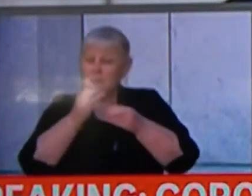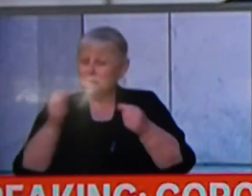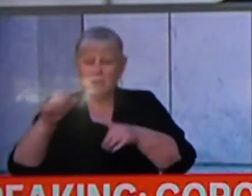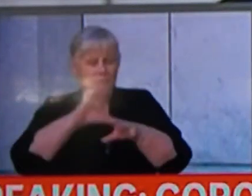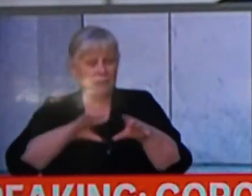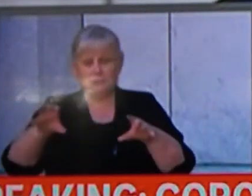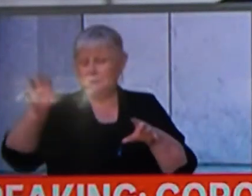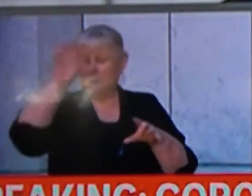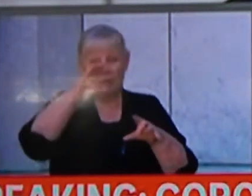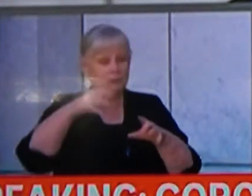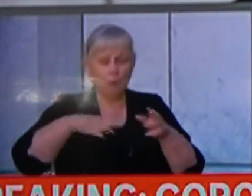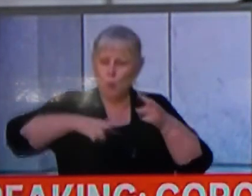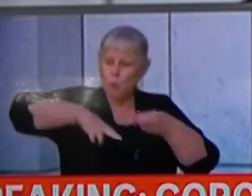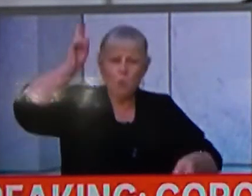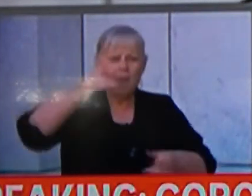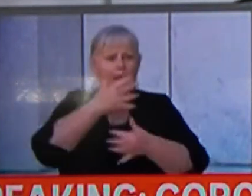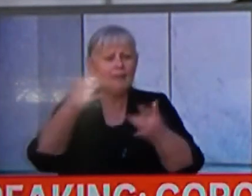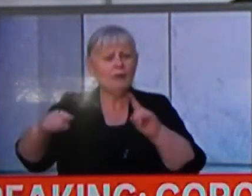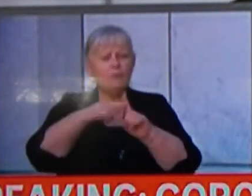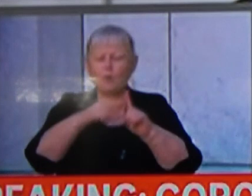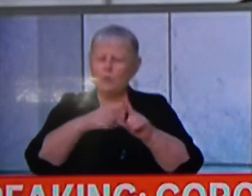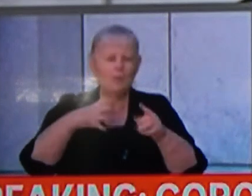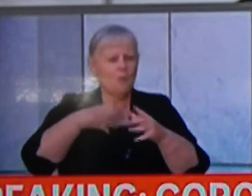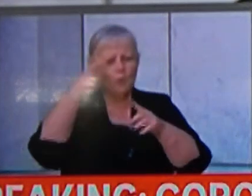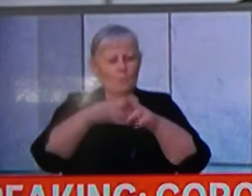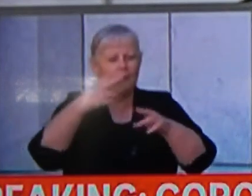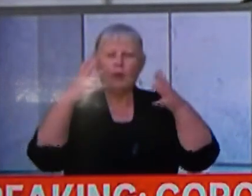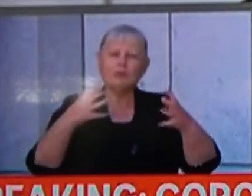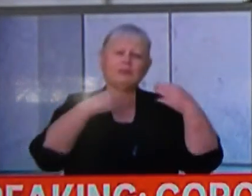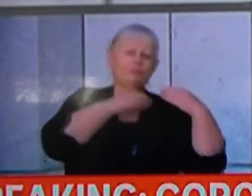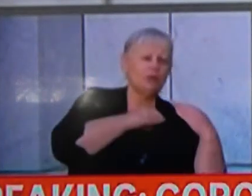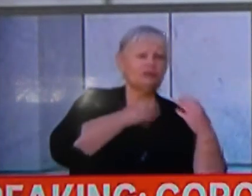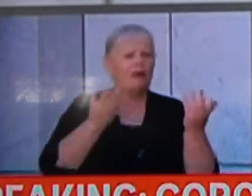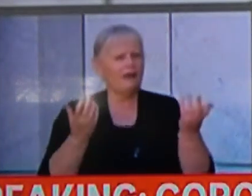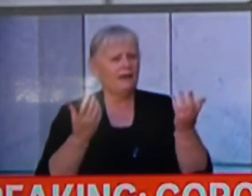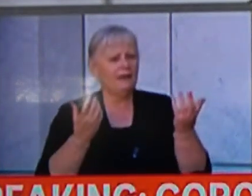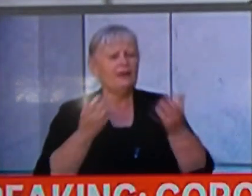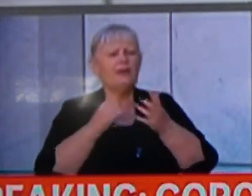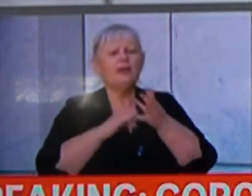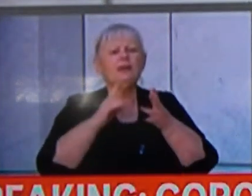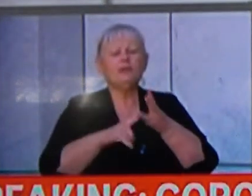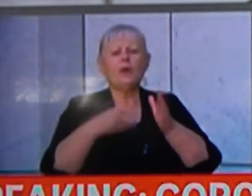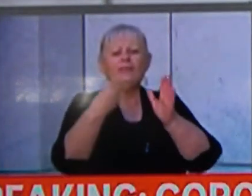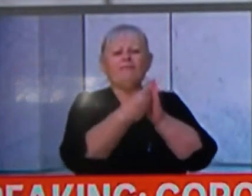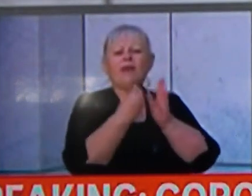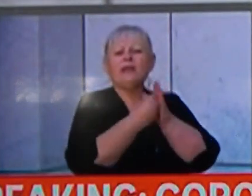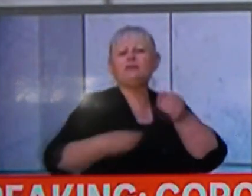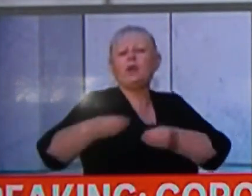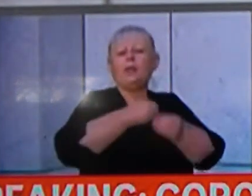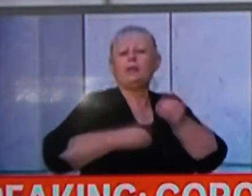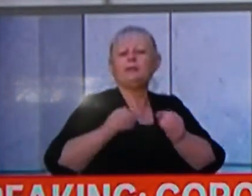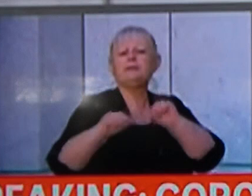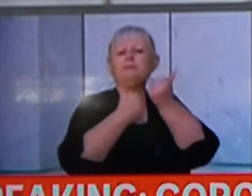great pressure with the rising number of cases. Let me now turn to the economic support package, and I'll